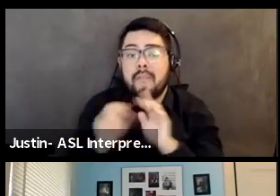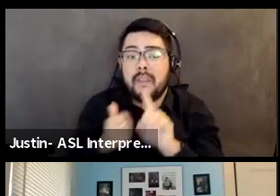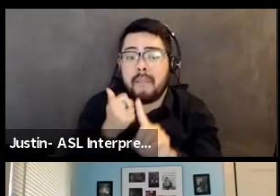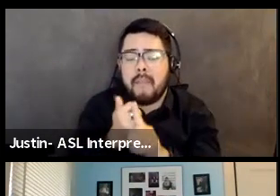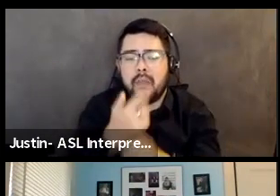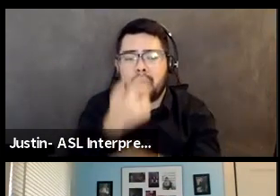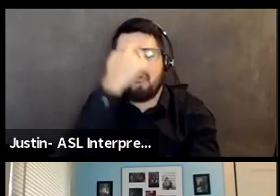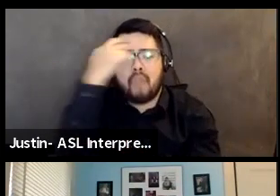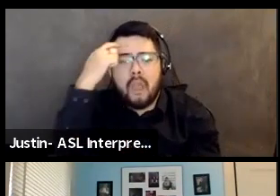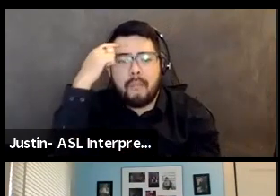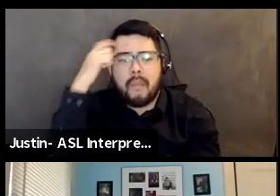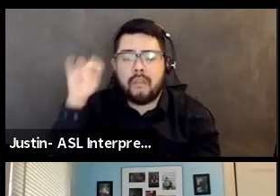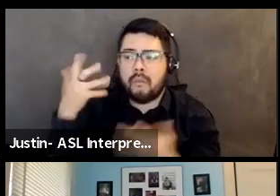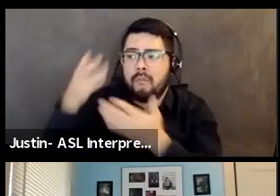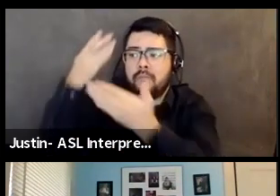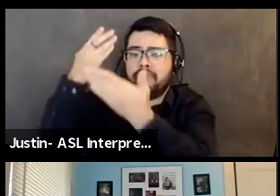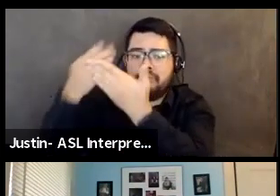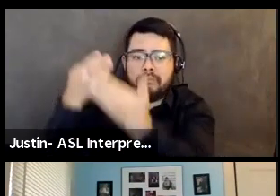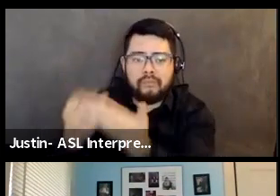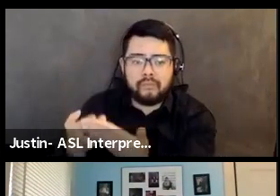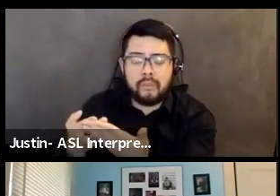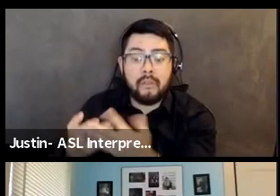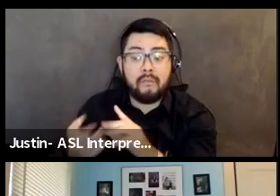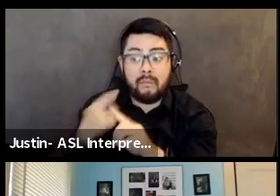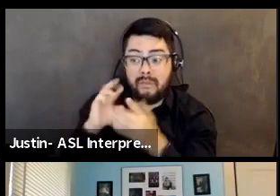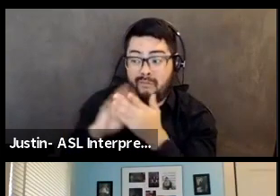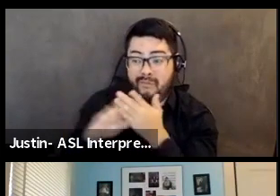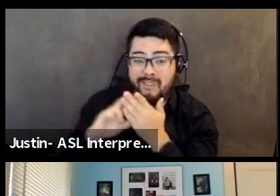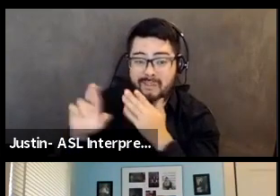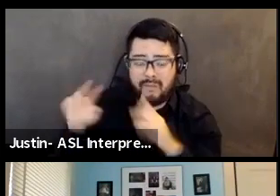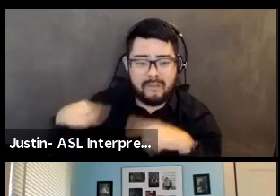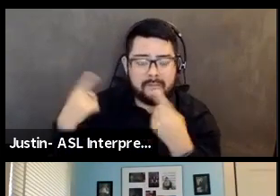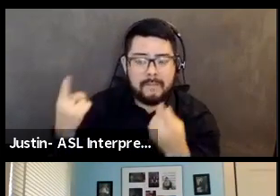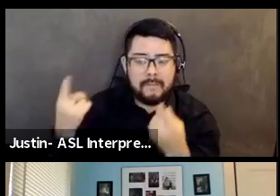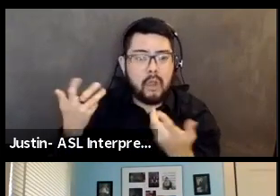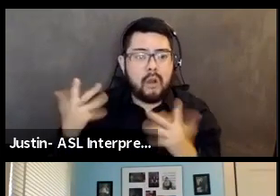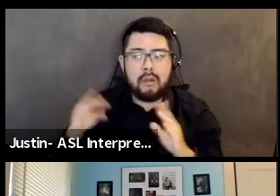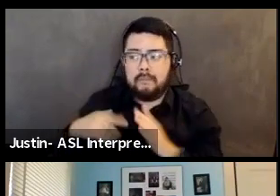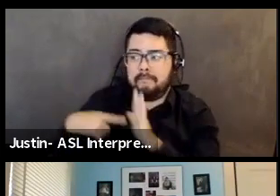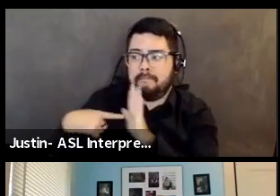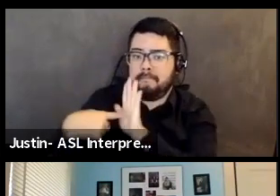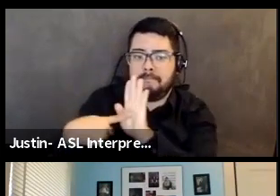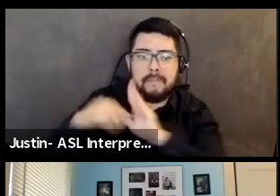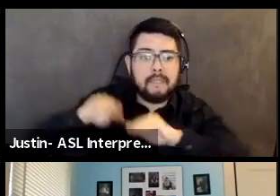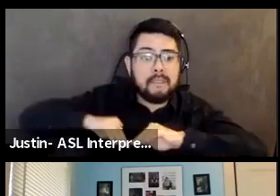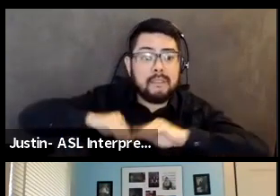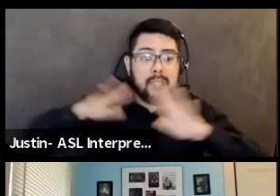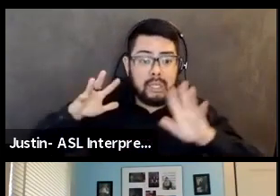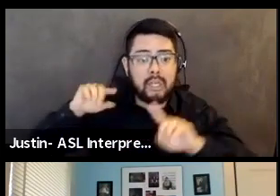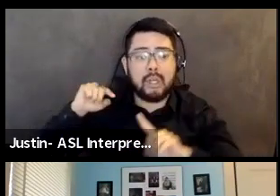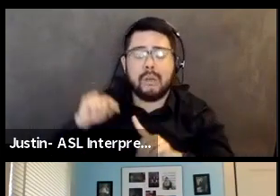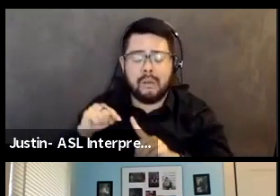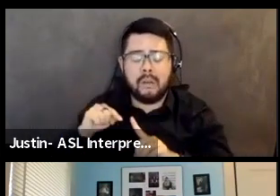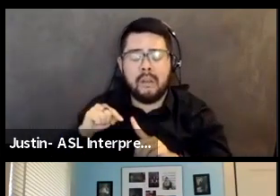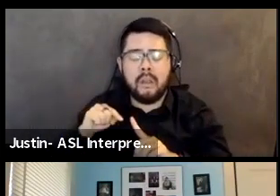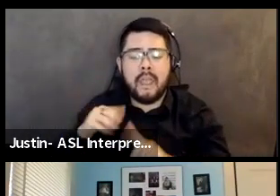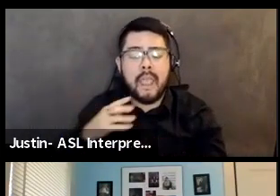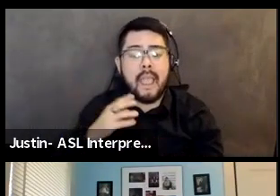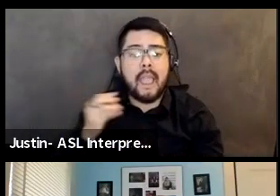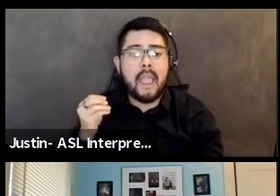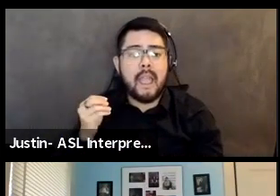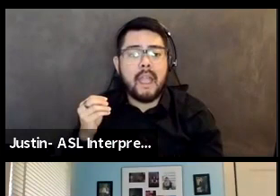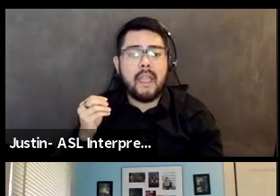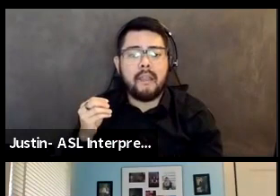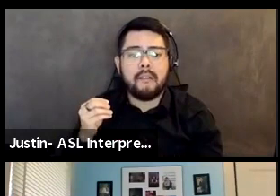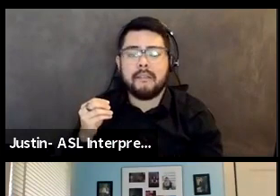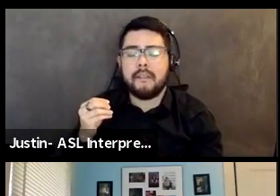been shown by the by the the research that's pretty clear that they're you know and that there's